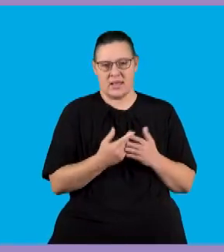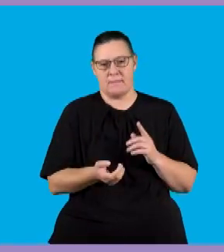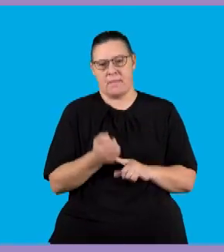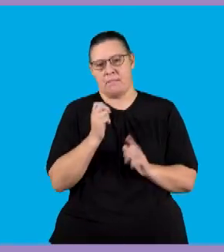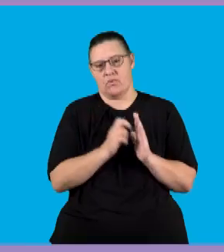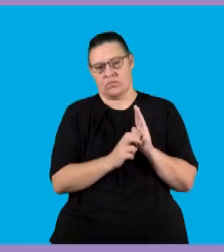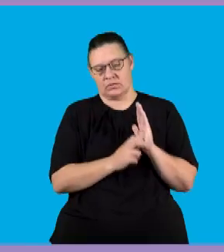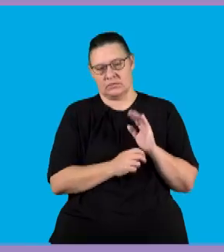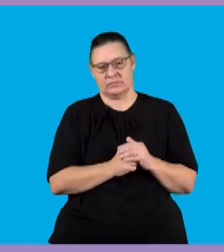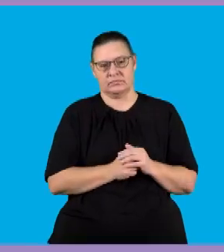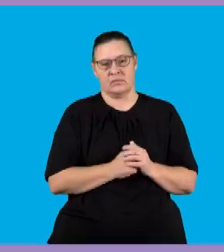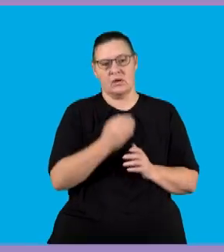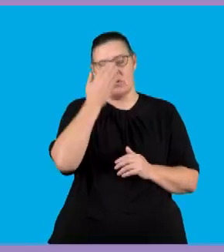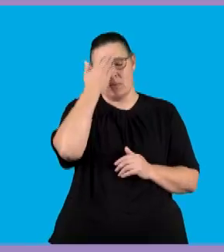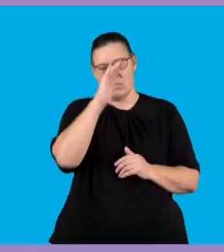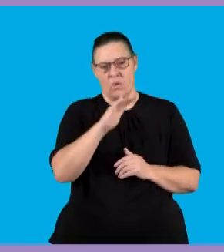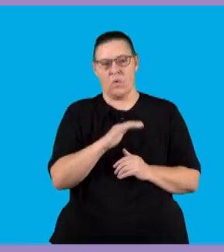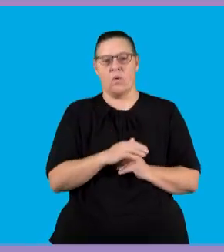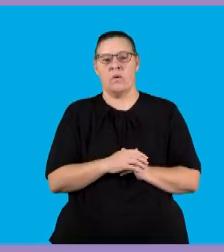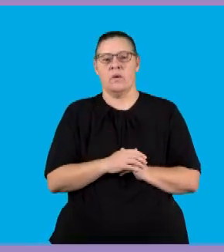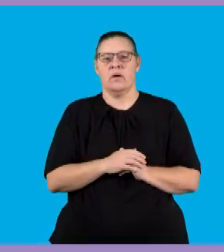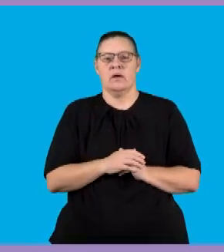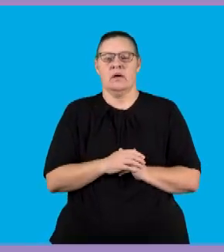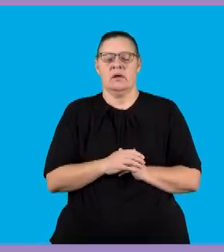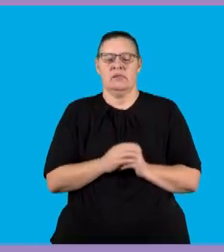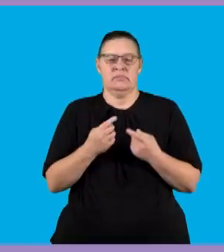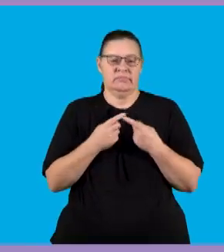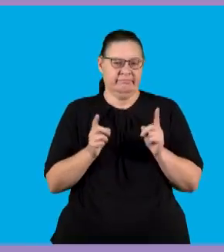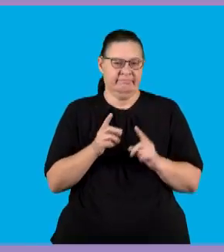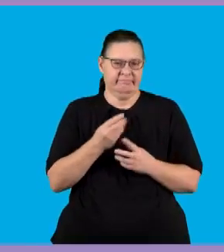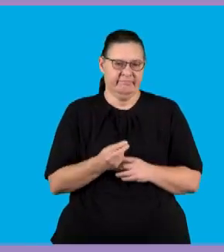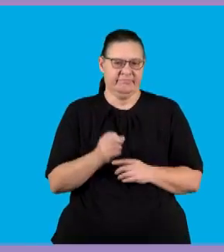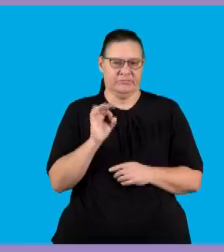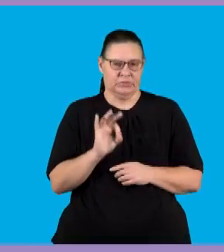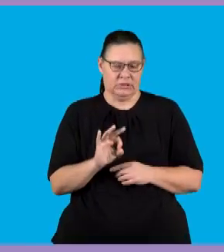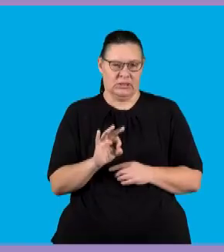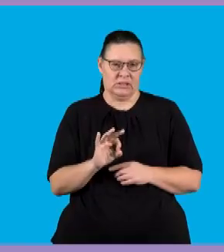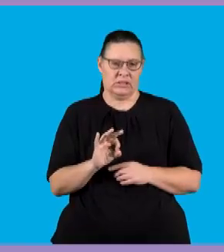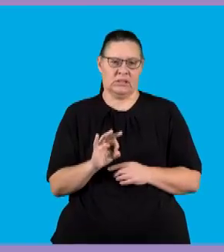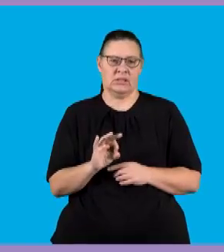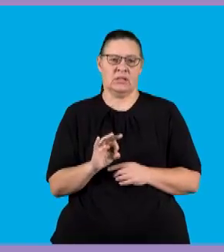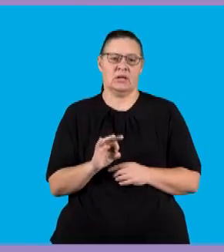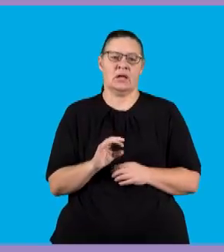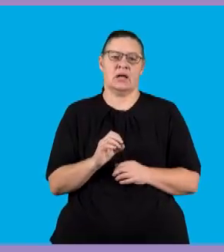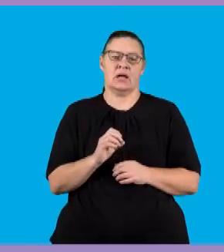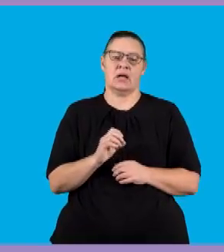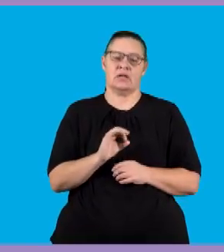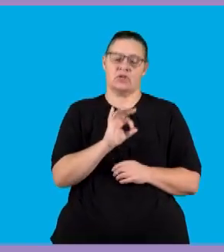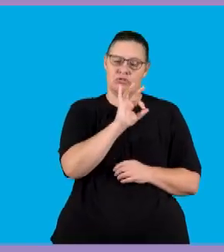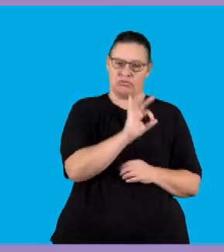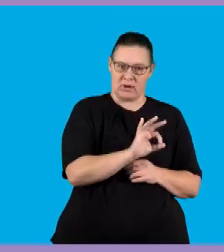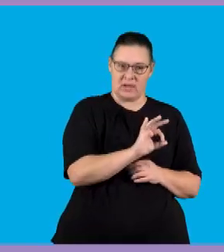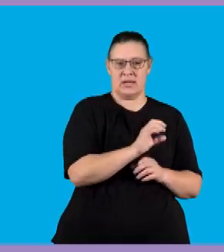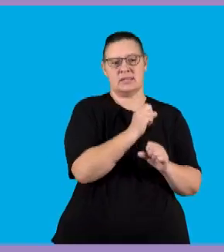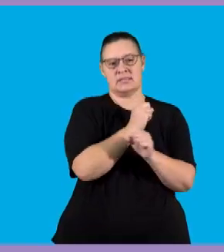terms we can use to find that rule. So firstly, we know that we are going to take the common difference, which is 3. We're going to multiply it by the